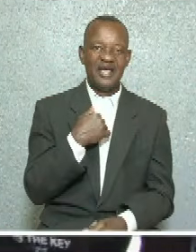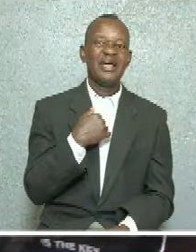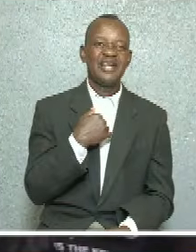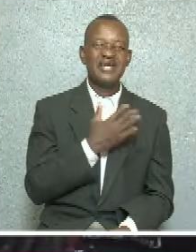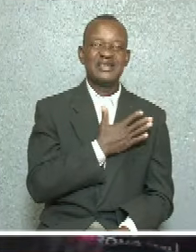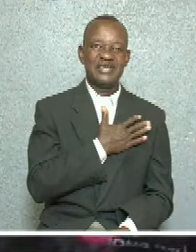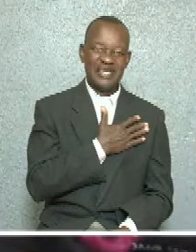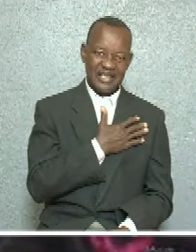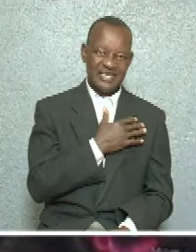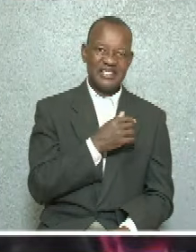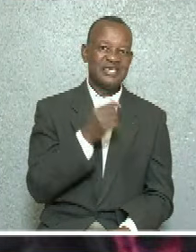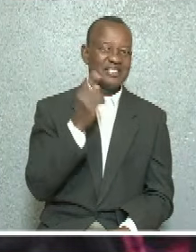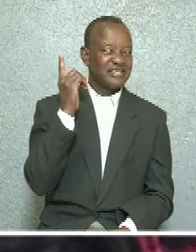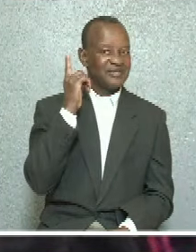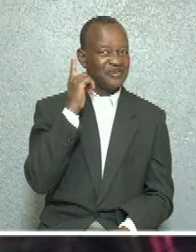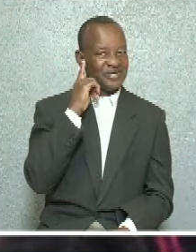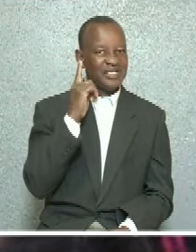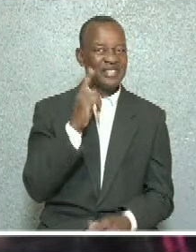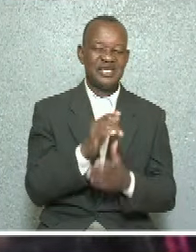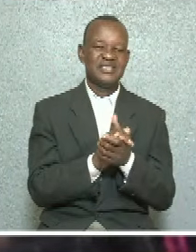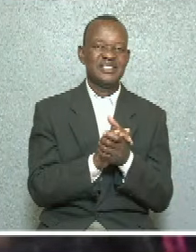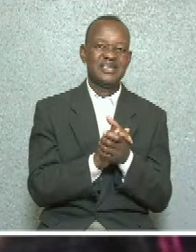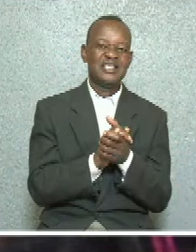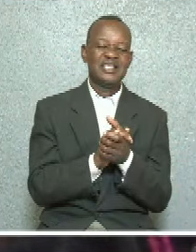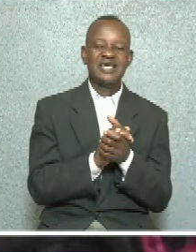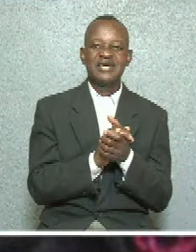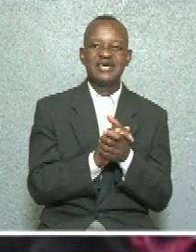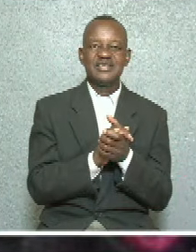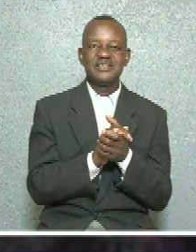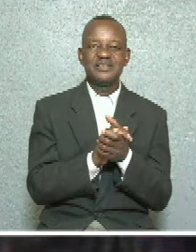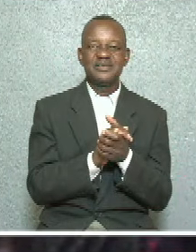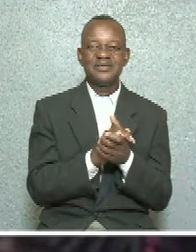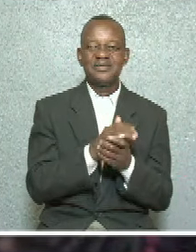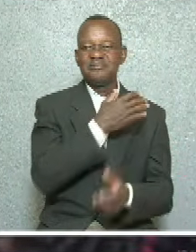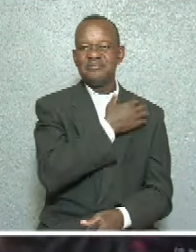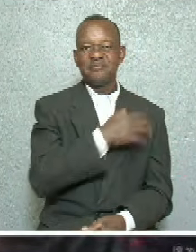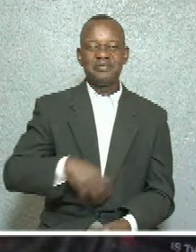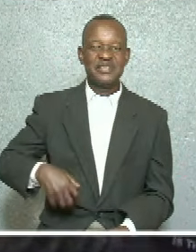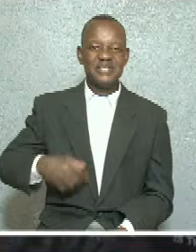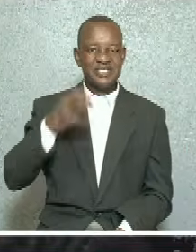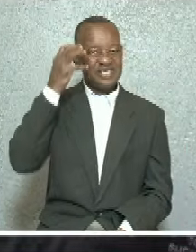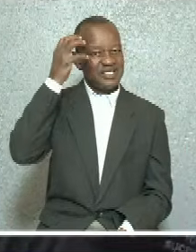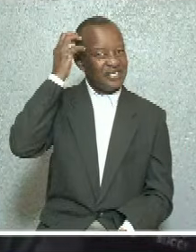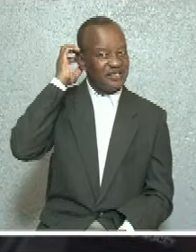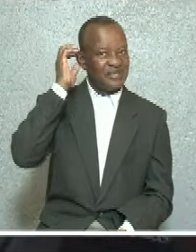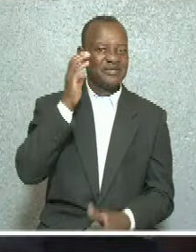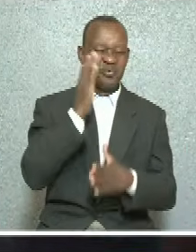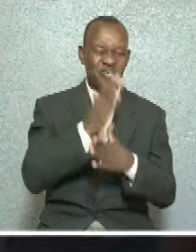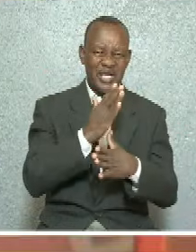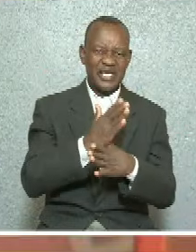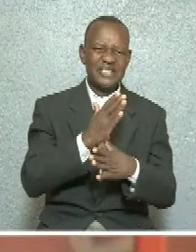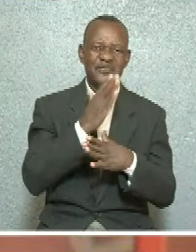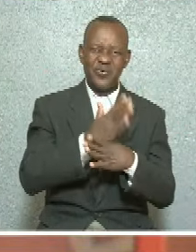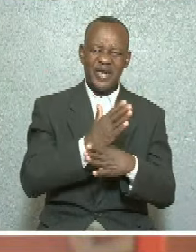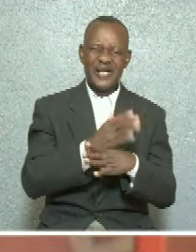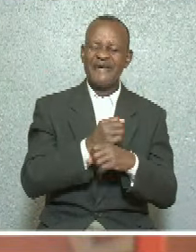gets something to eat in every day. Yeah, taking care of people.